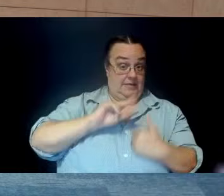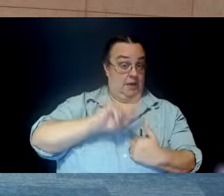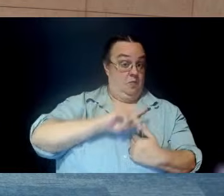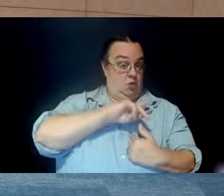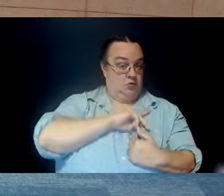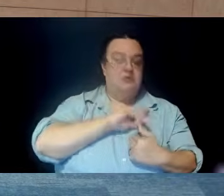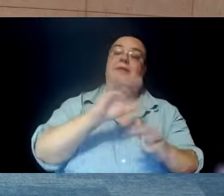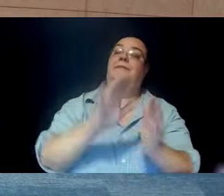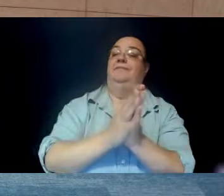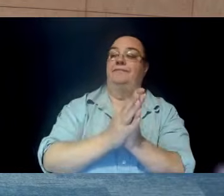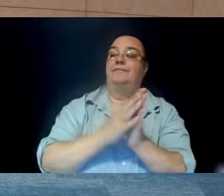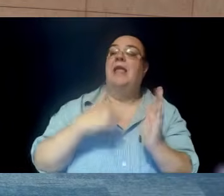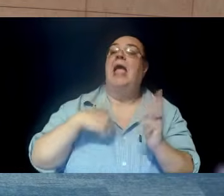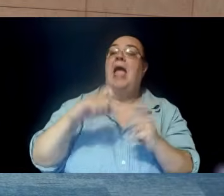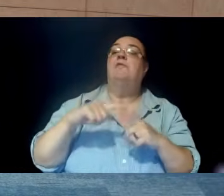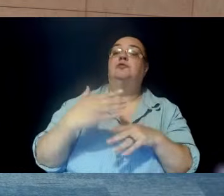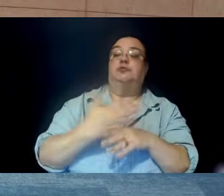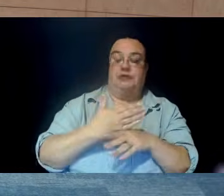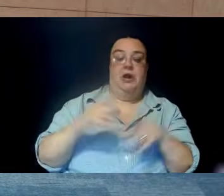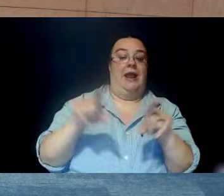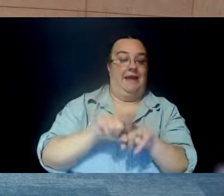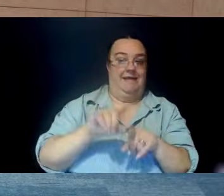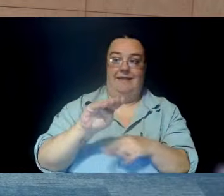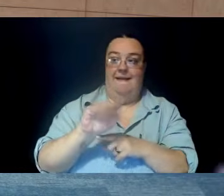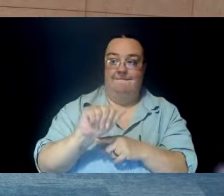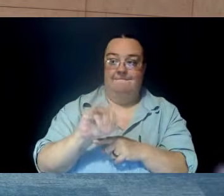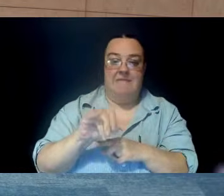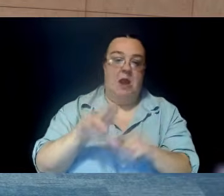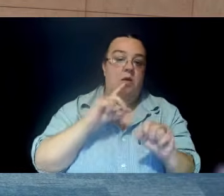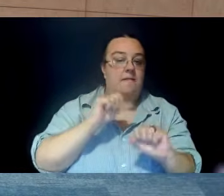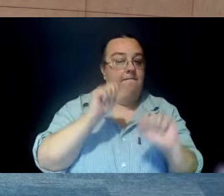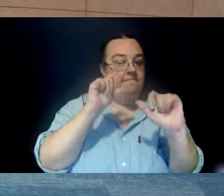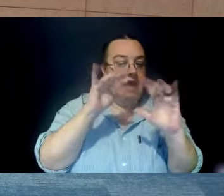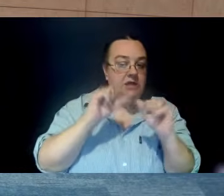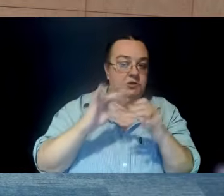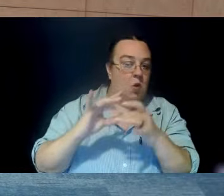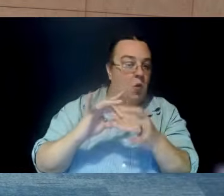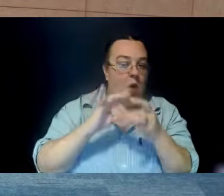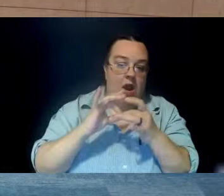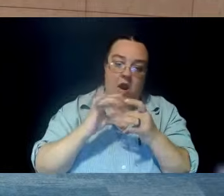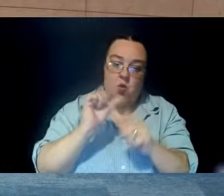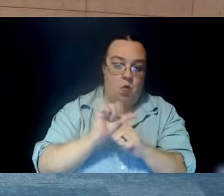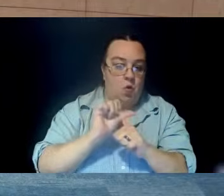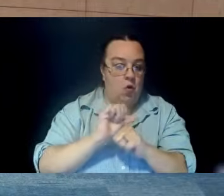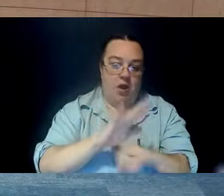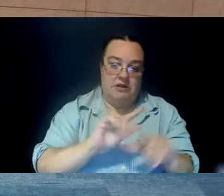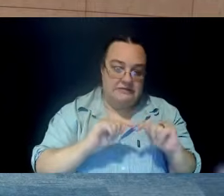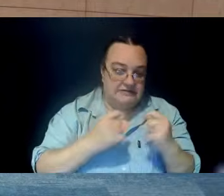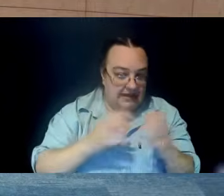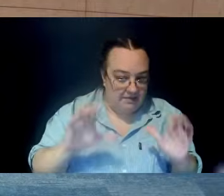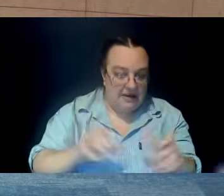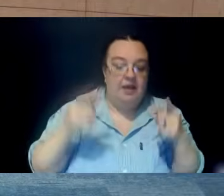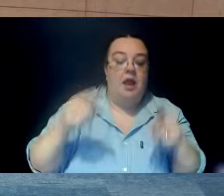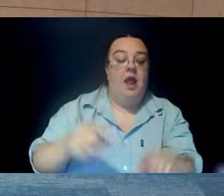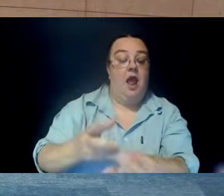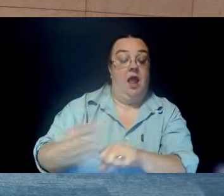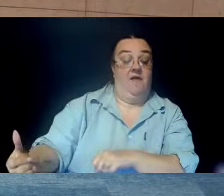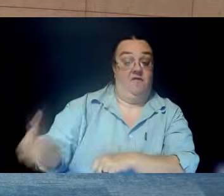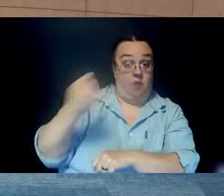I have to share as mayor, the amazing coordination work that this team did. I received a phone call from the